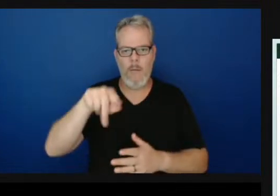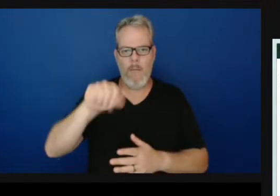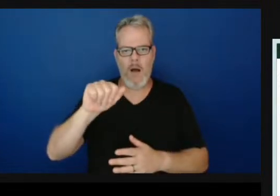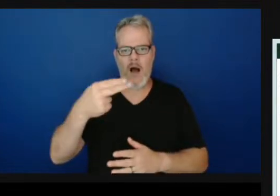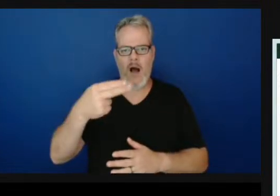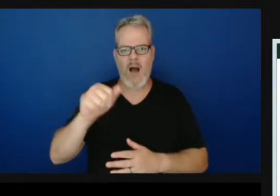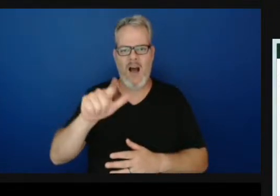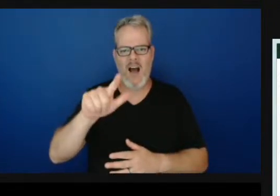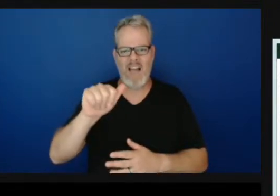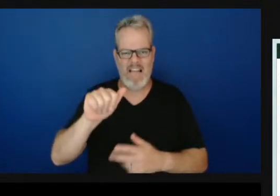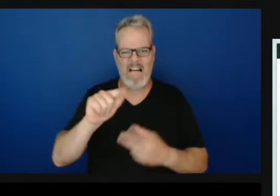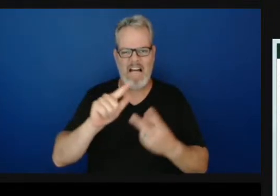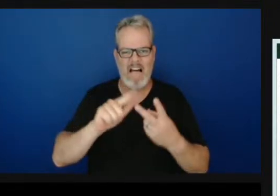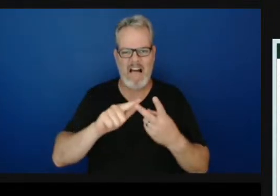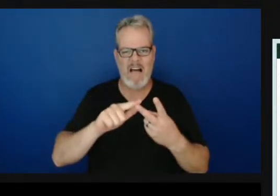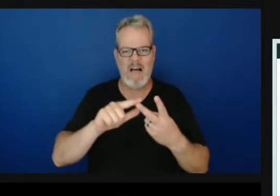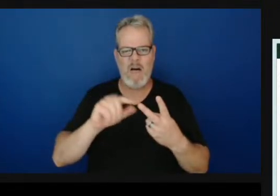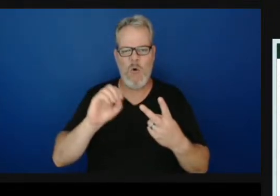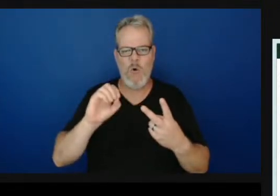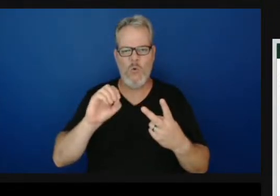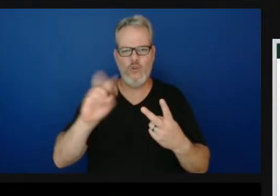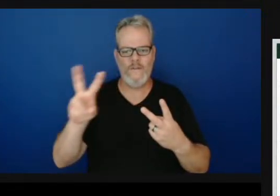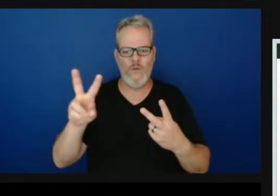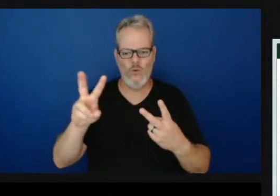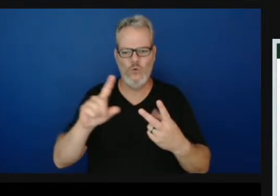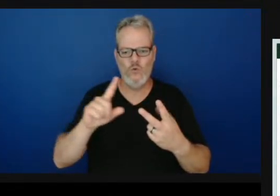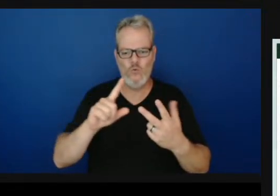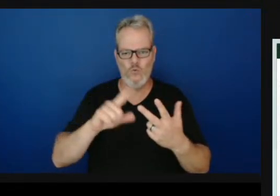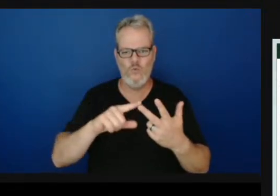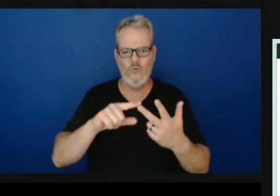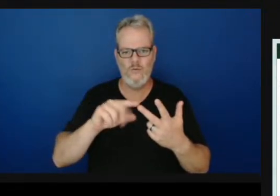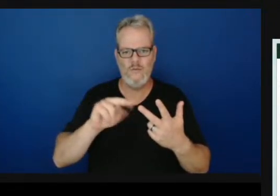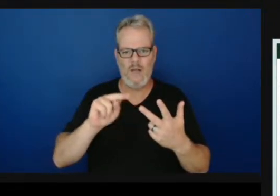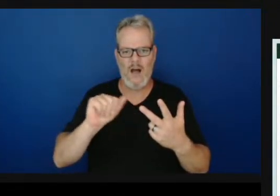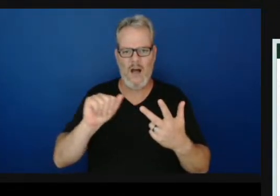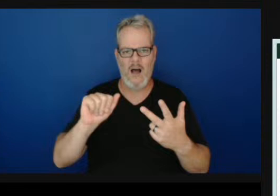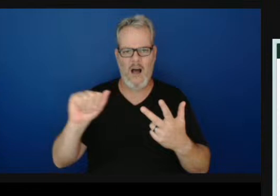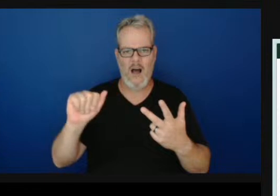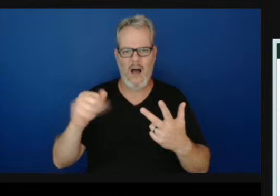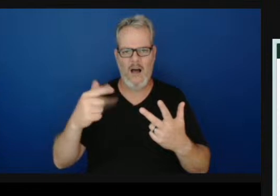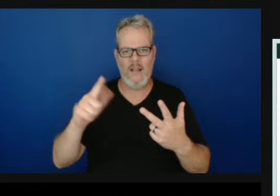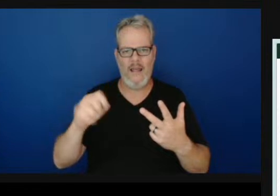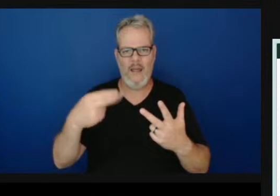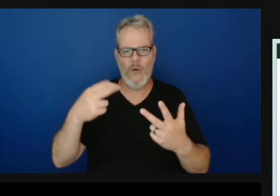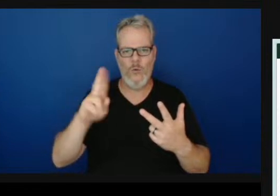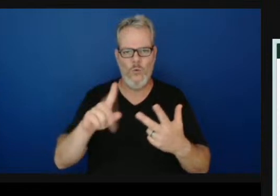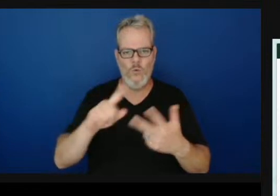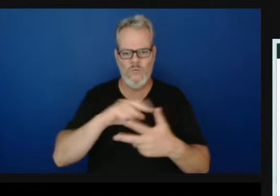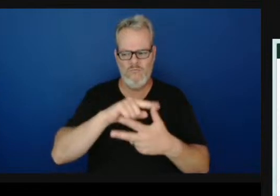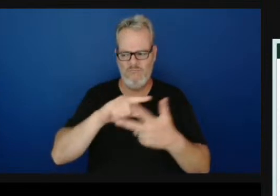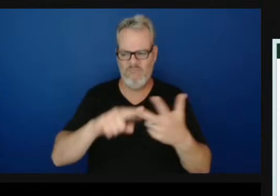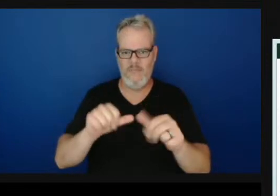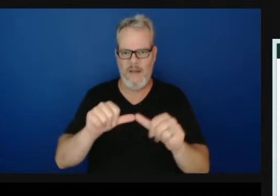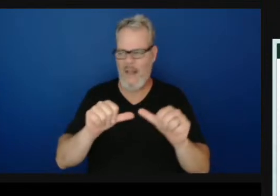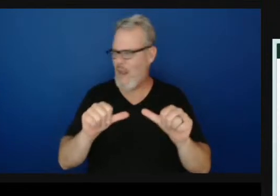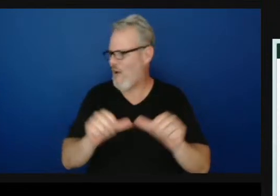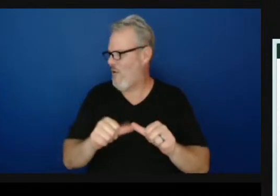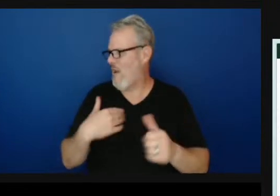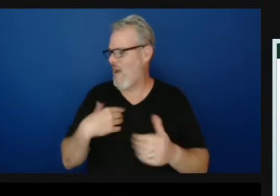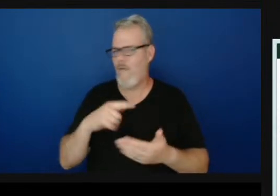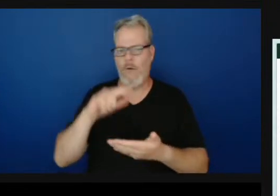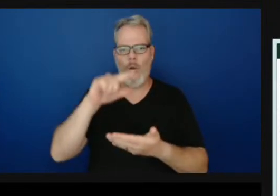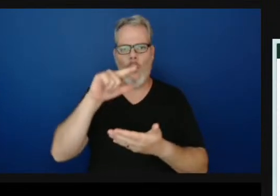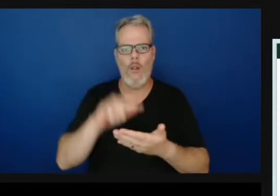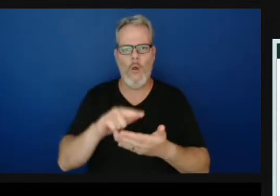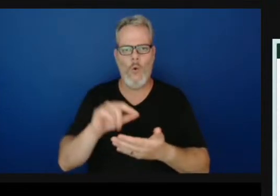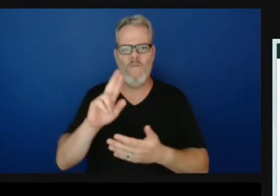typical areas that often deal with even low-level VOG, which is at volcanic background, but